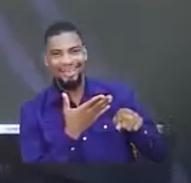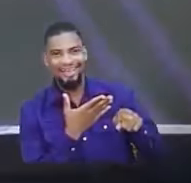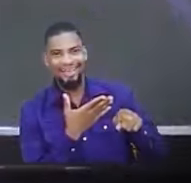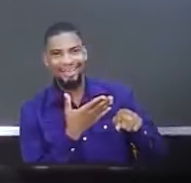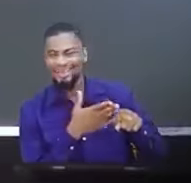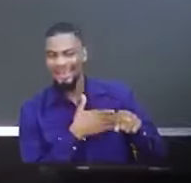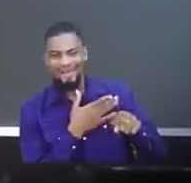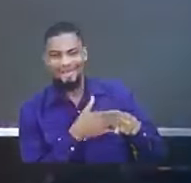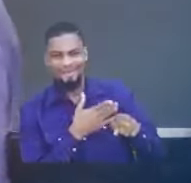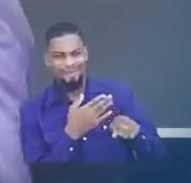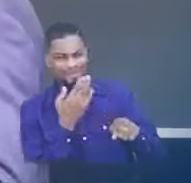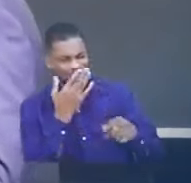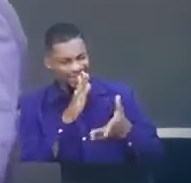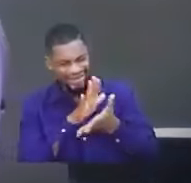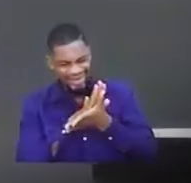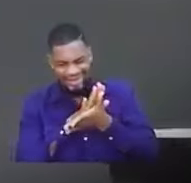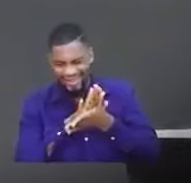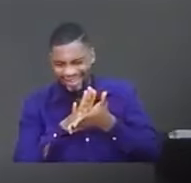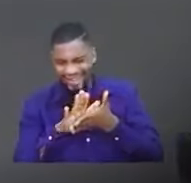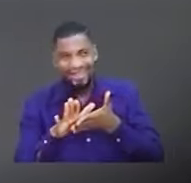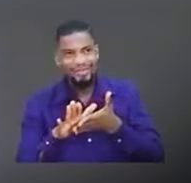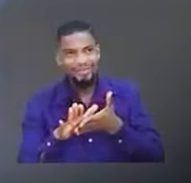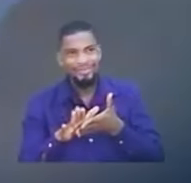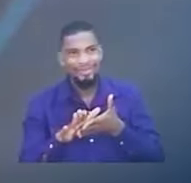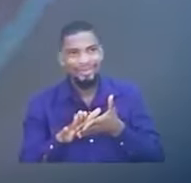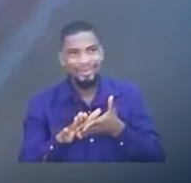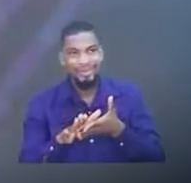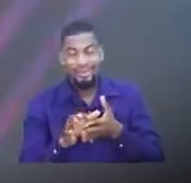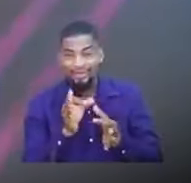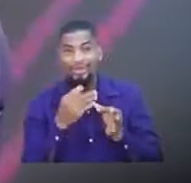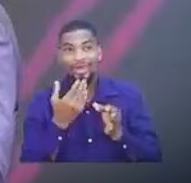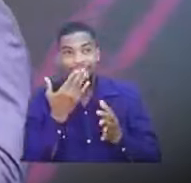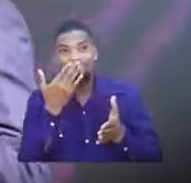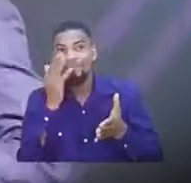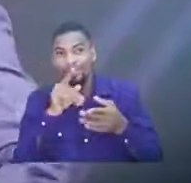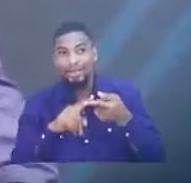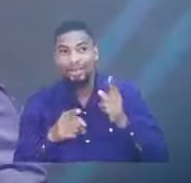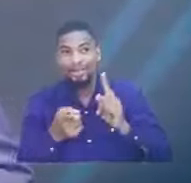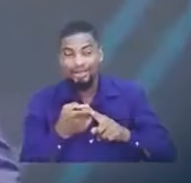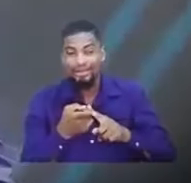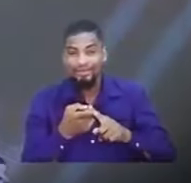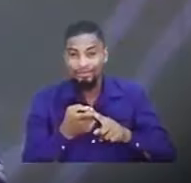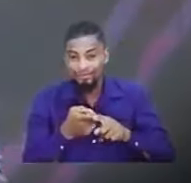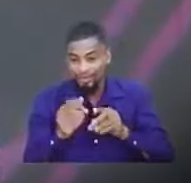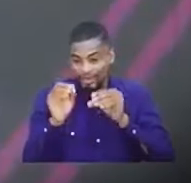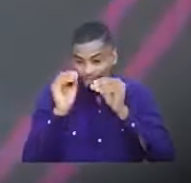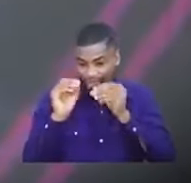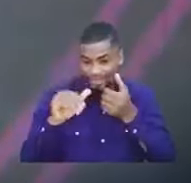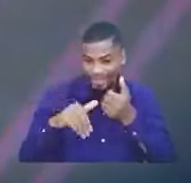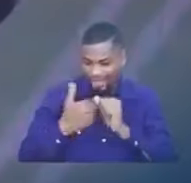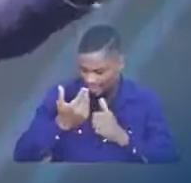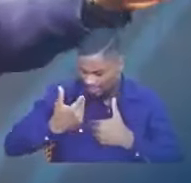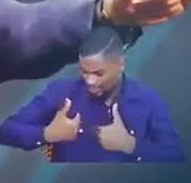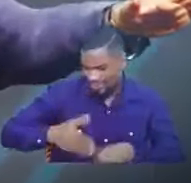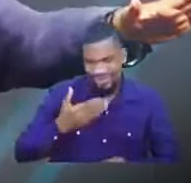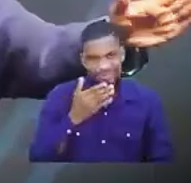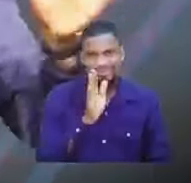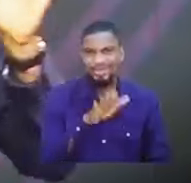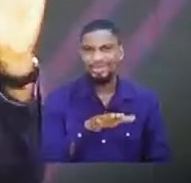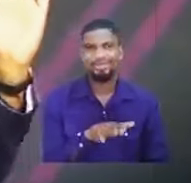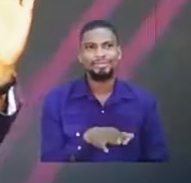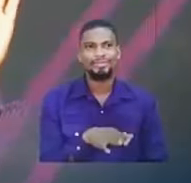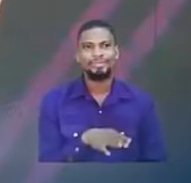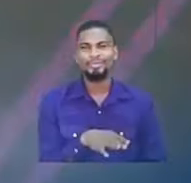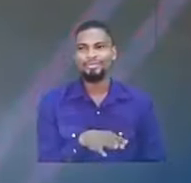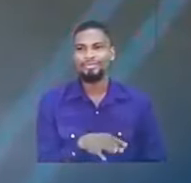Very decent guys. You see, God, bad friends can teach you how to dress to shock everybody,